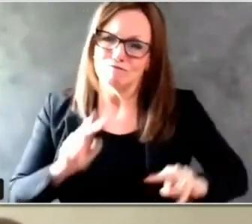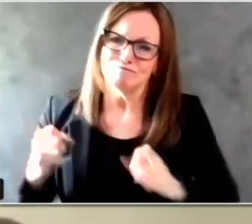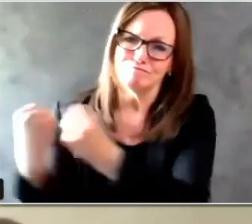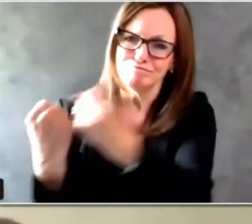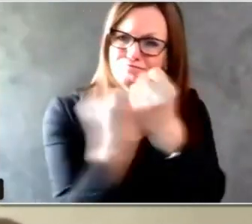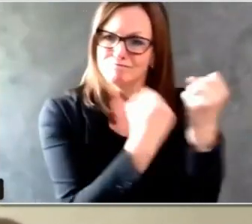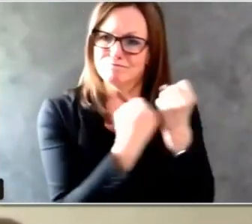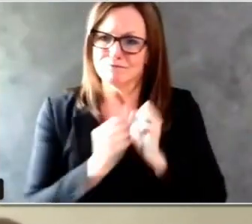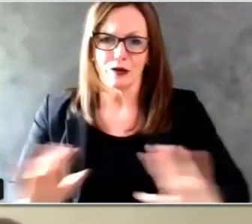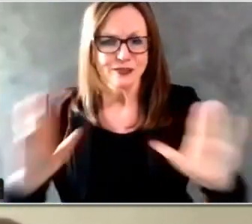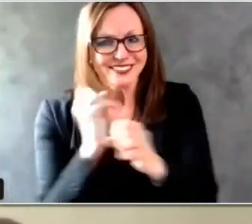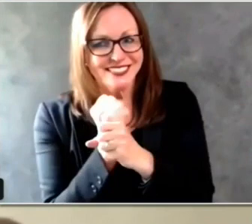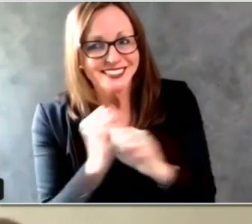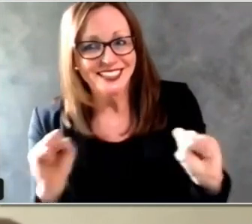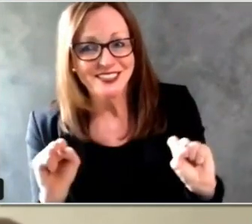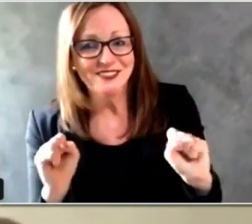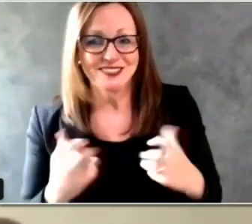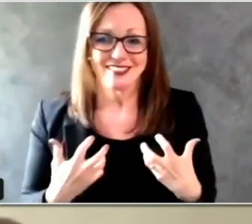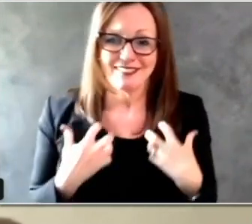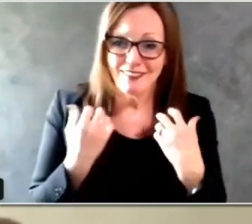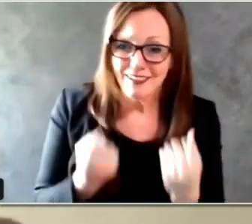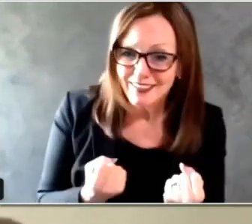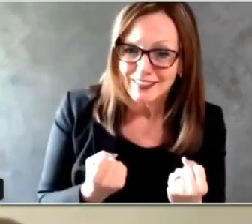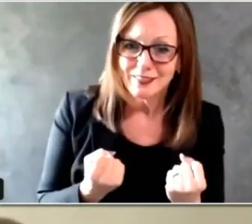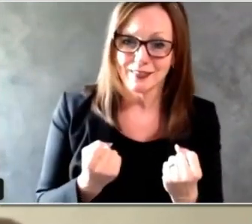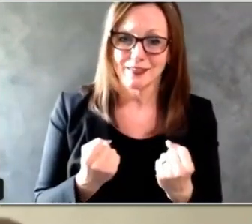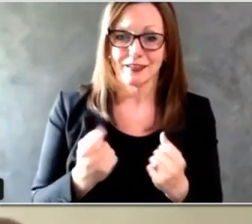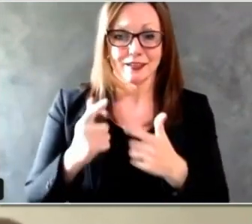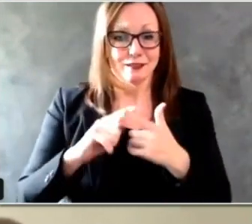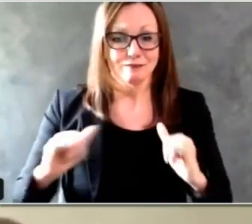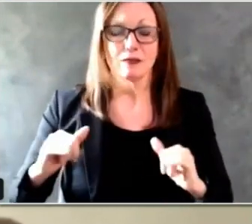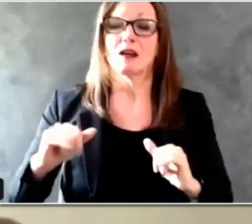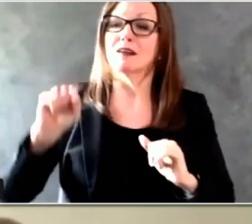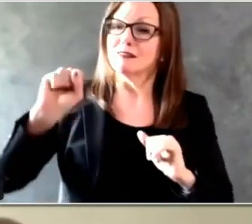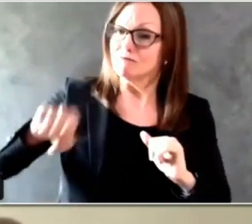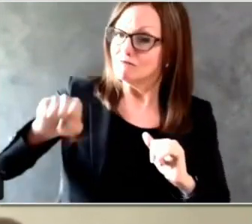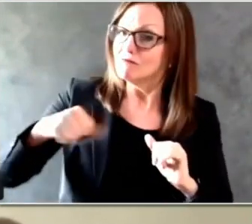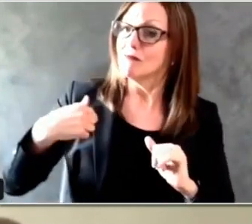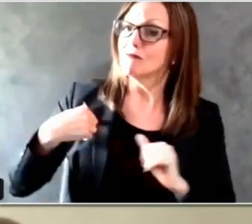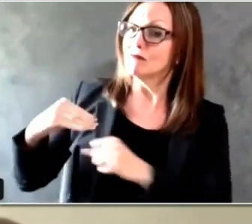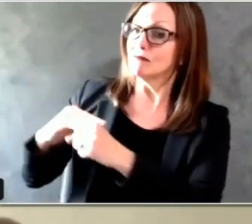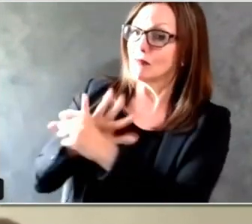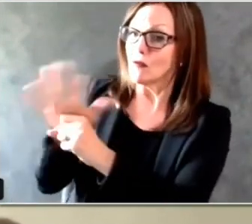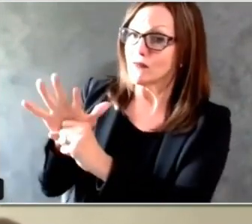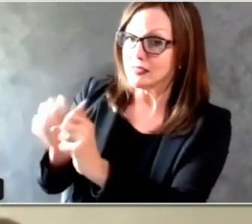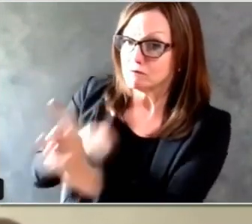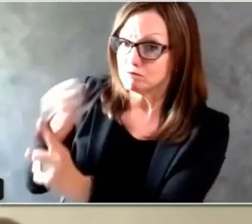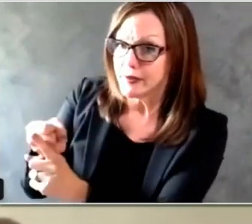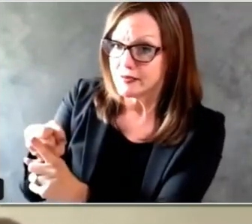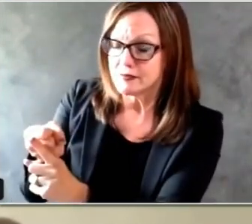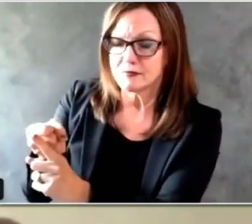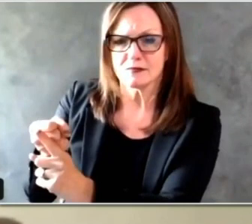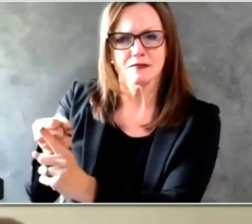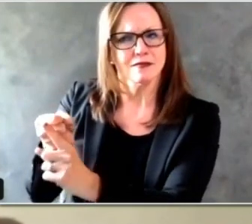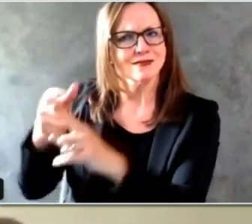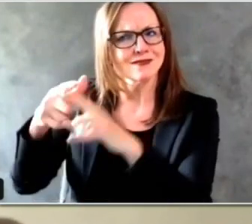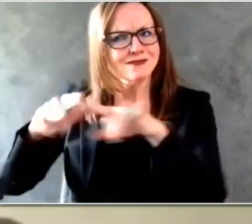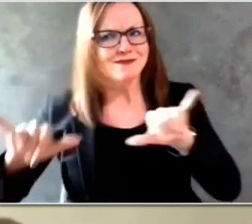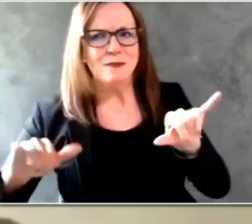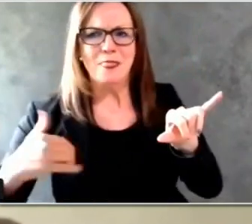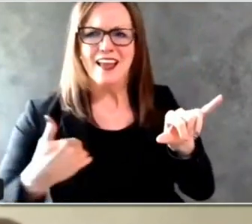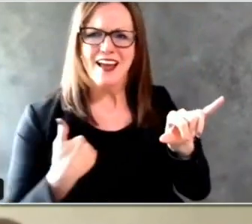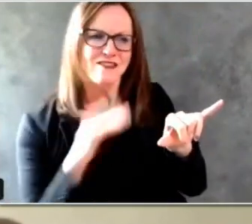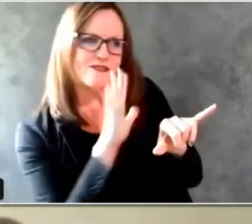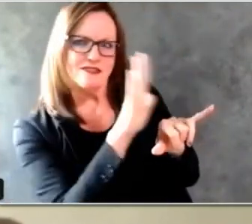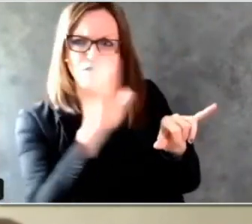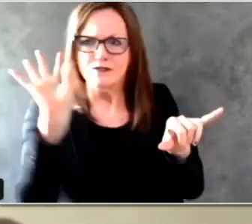of course, we also still have our federal mission where we can be called to deploy overseas as the primary combat reserve for the Army and